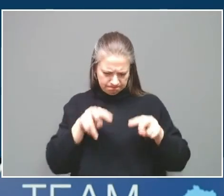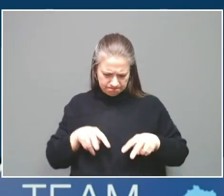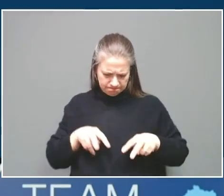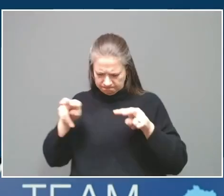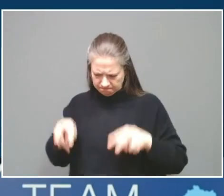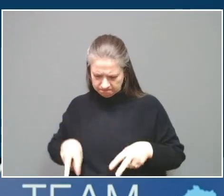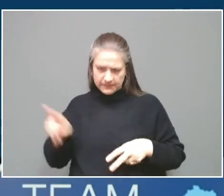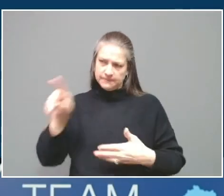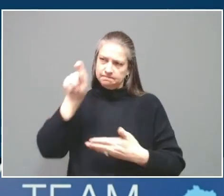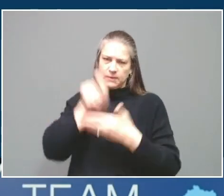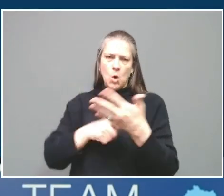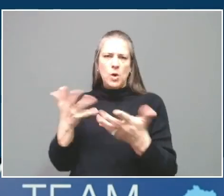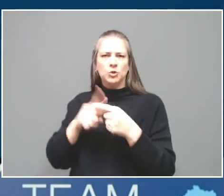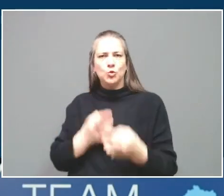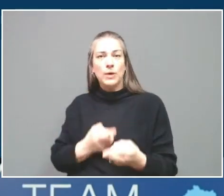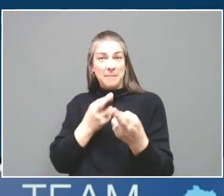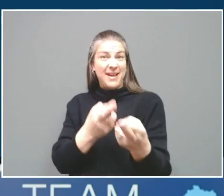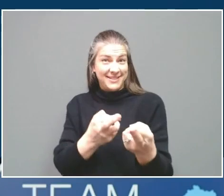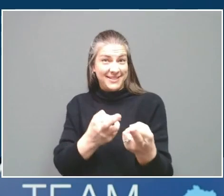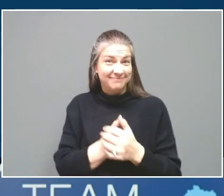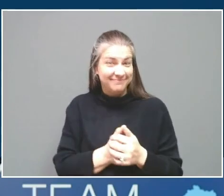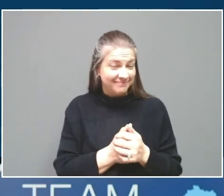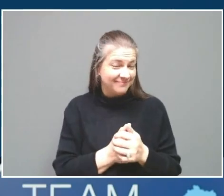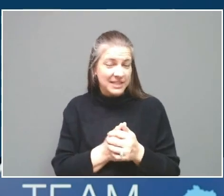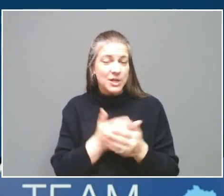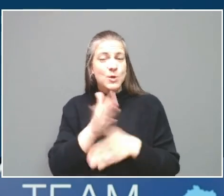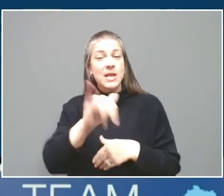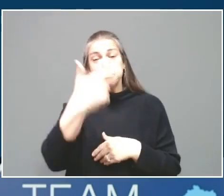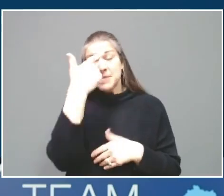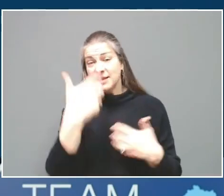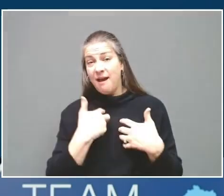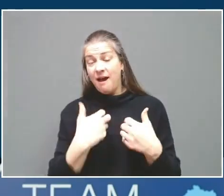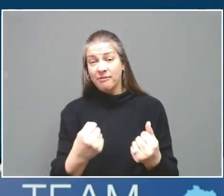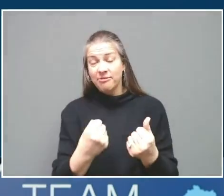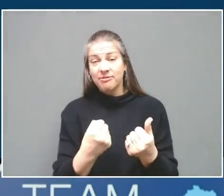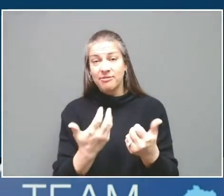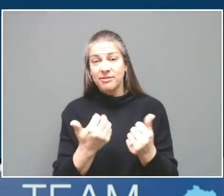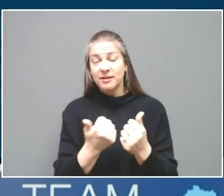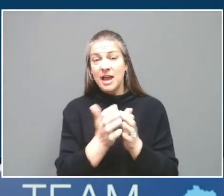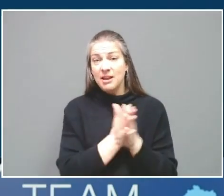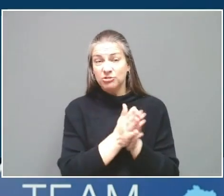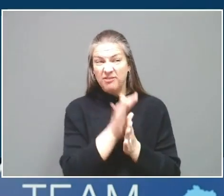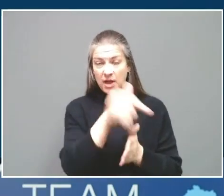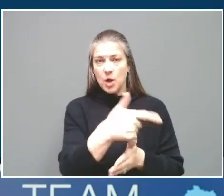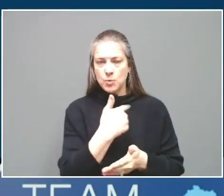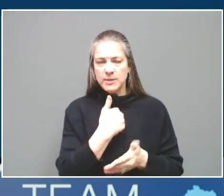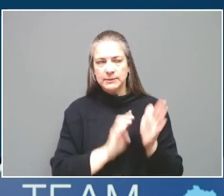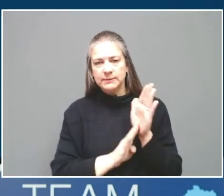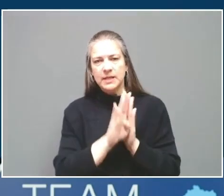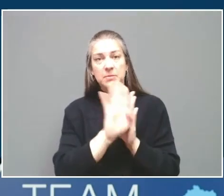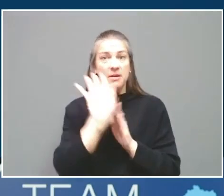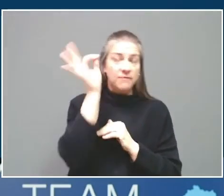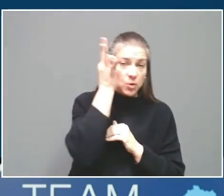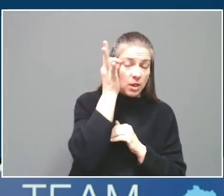our screen. Through the Mental Health Initiative, we have developed local, state, and federal partnerships that have opened